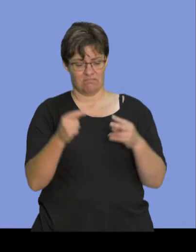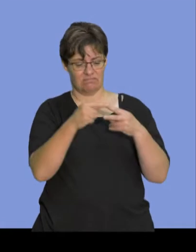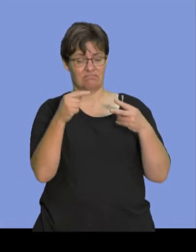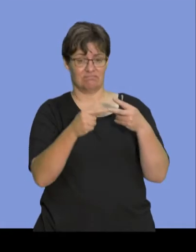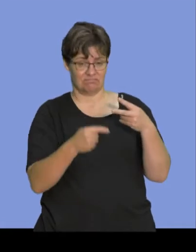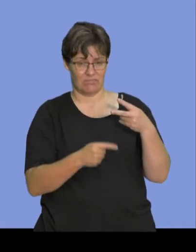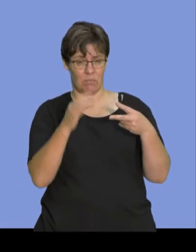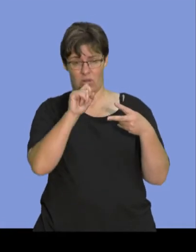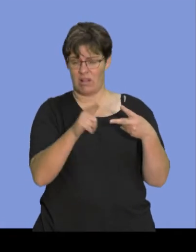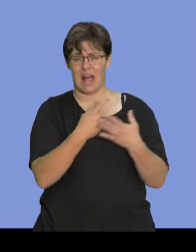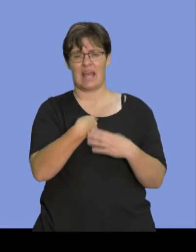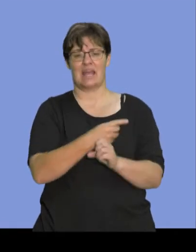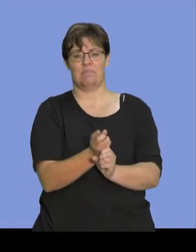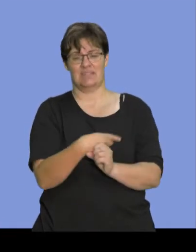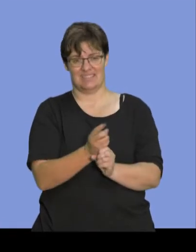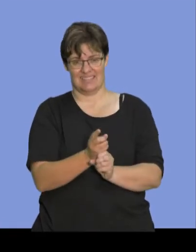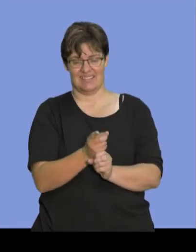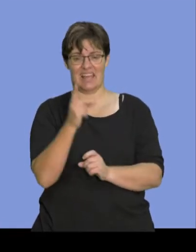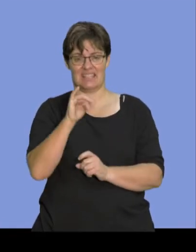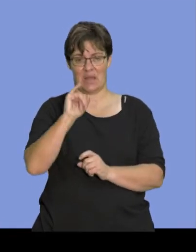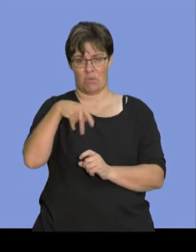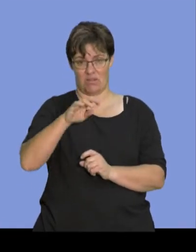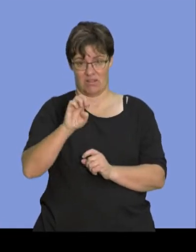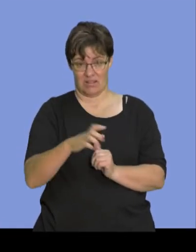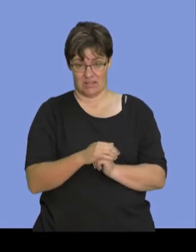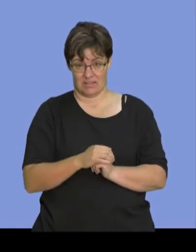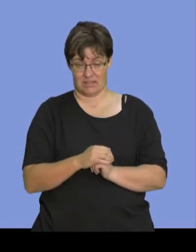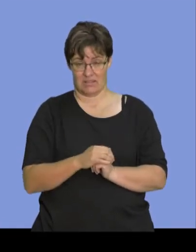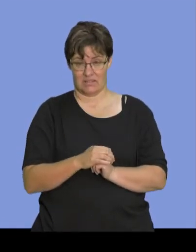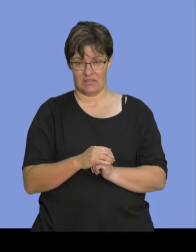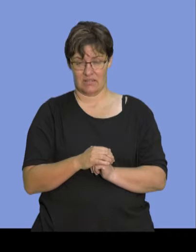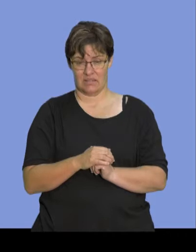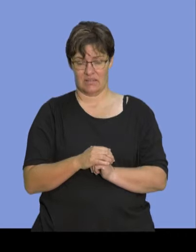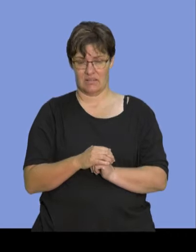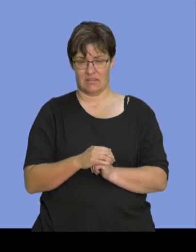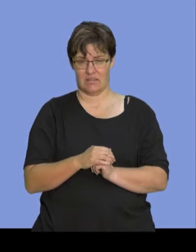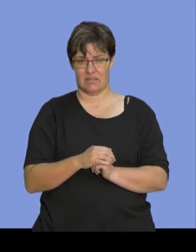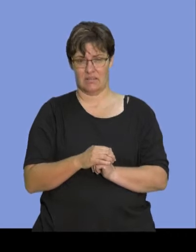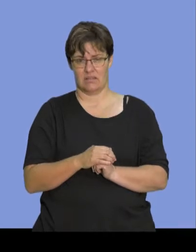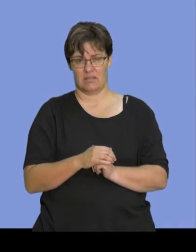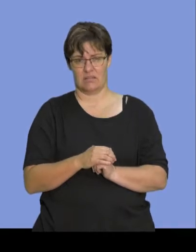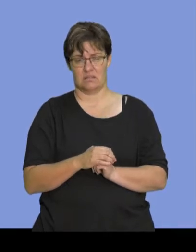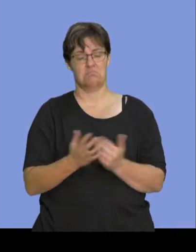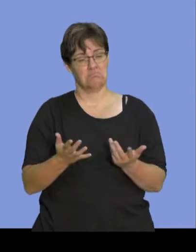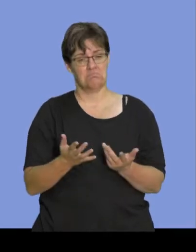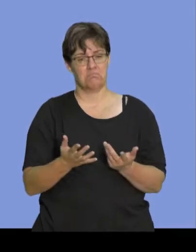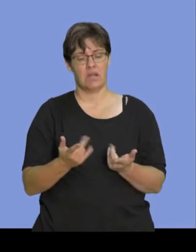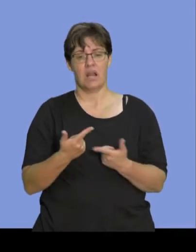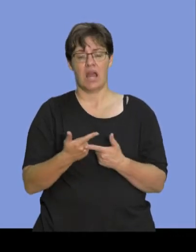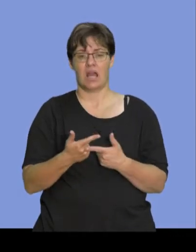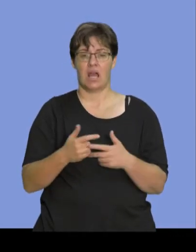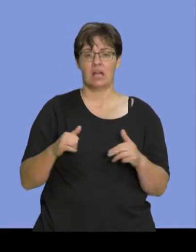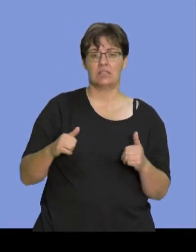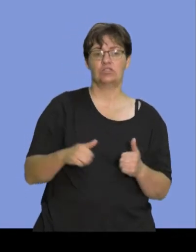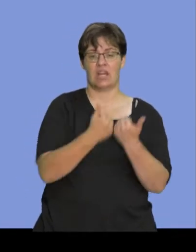two poles. Hence, we'll think of a compass as well as a dipole. So the magnet, if a compass is constructed in